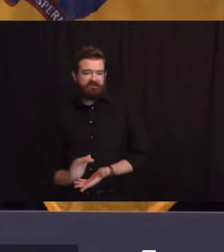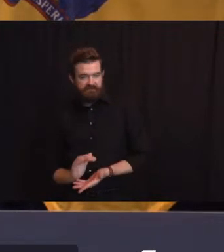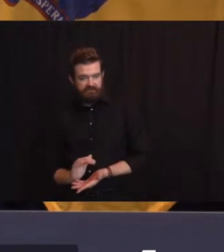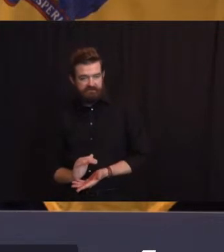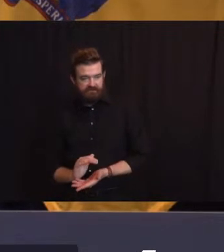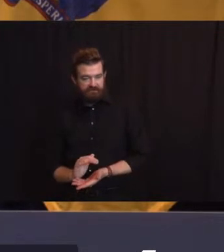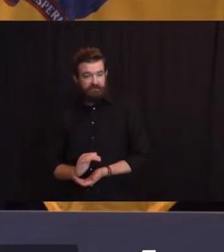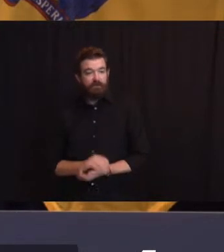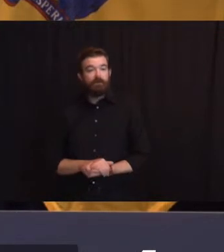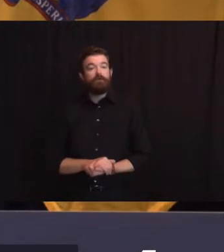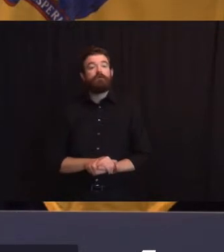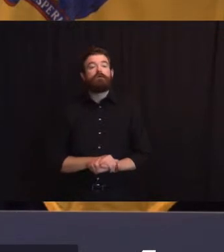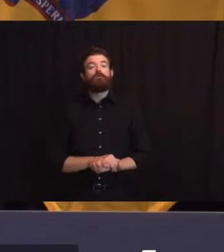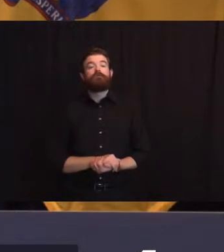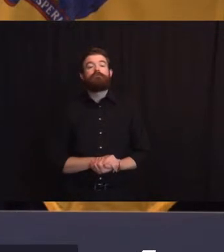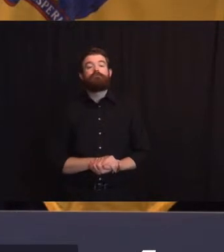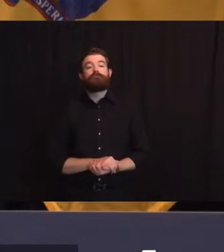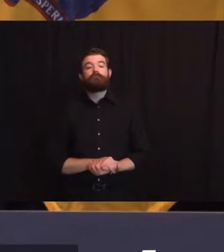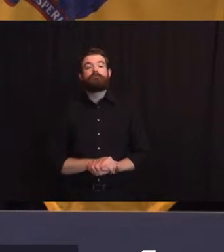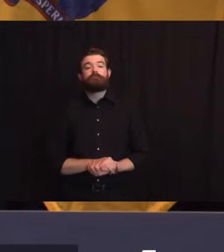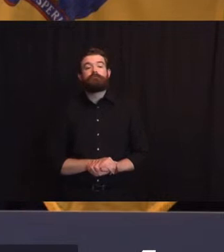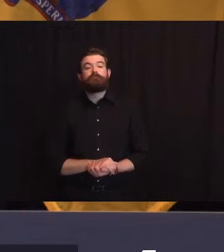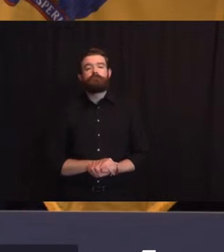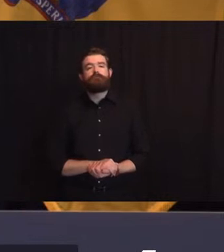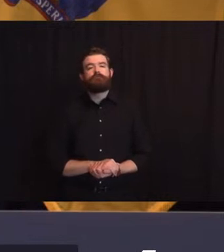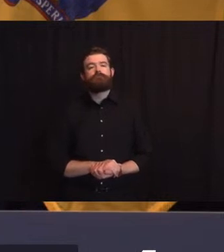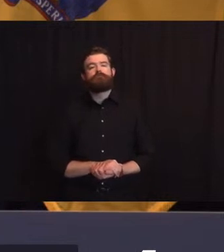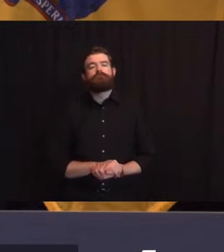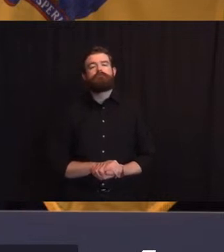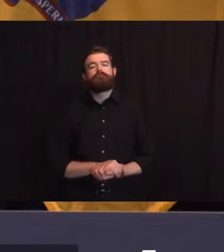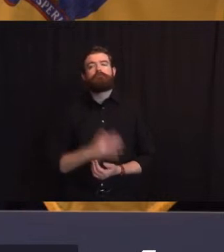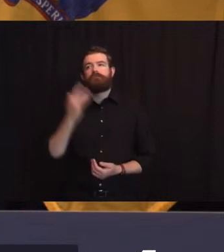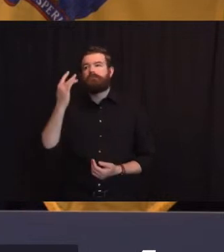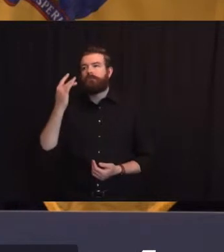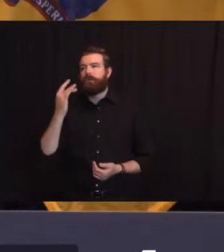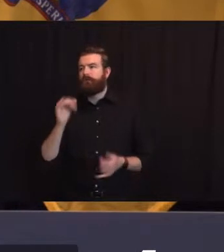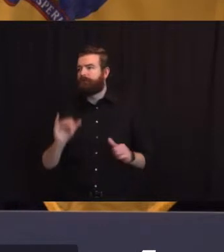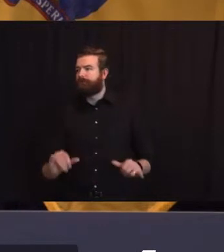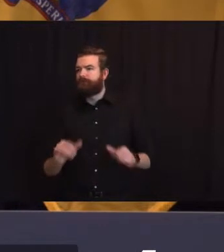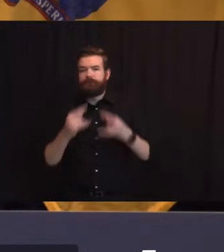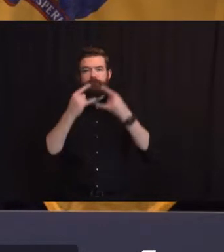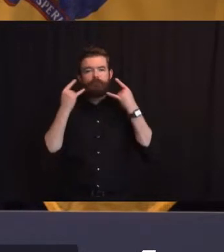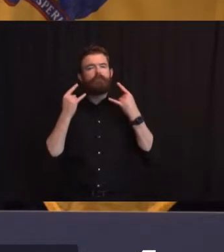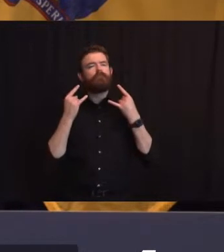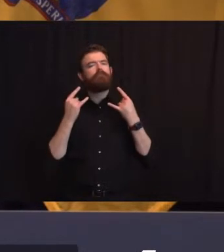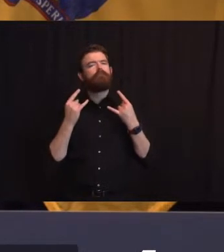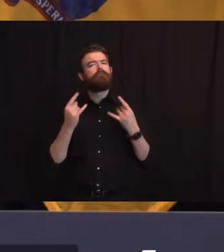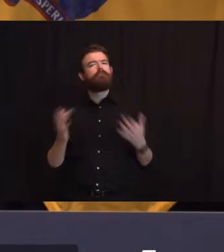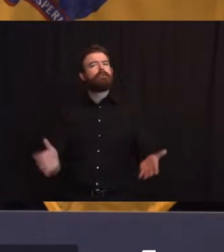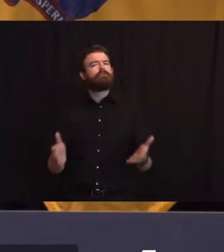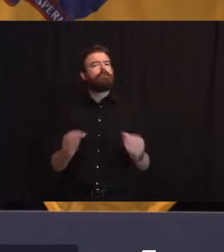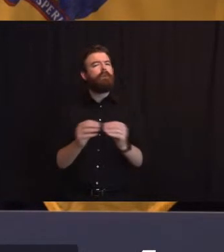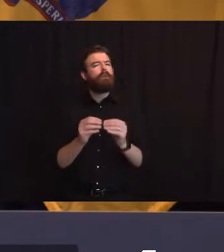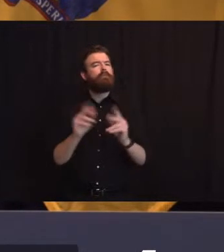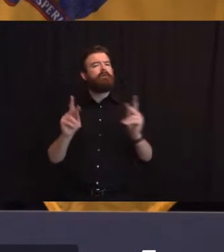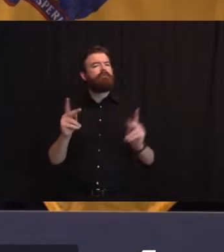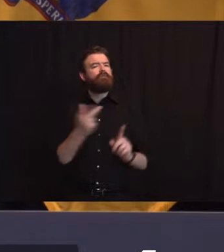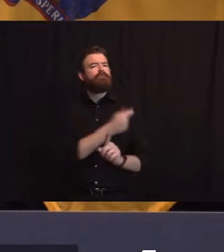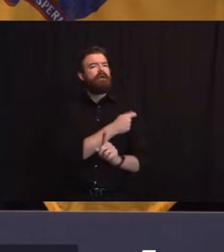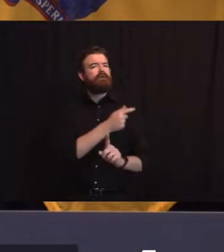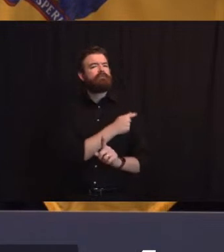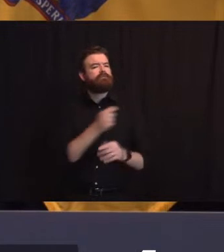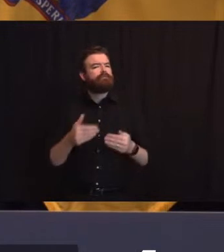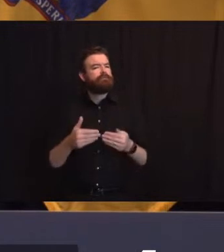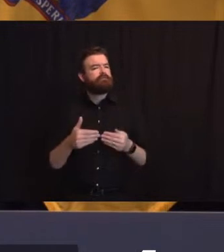And frankly, this week allows us to be outside more than inside. And that's a significant breakthrough in